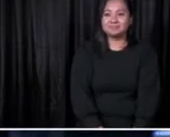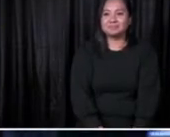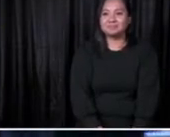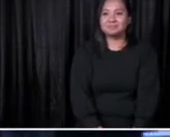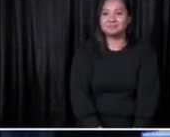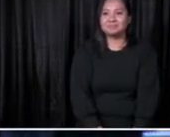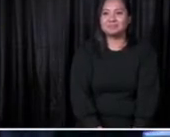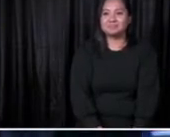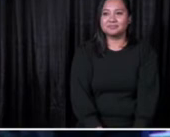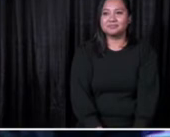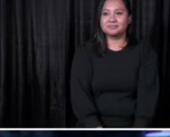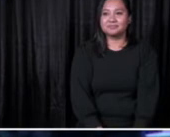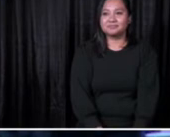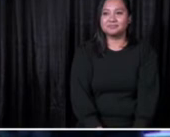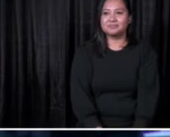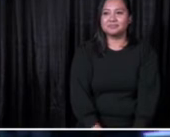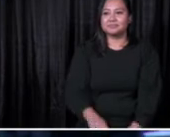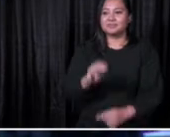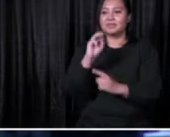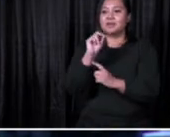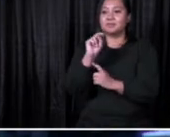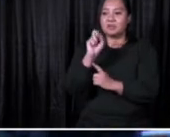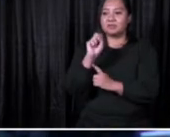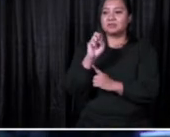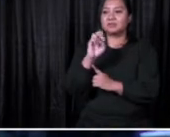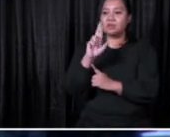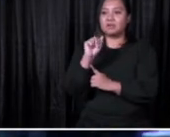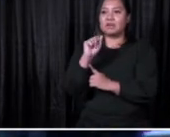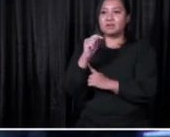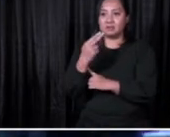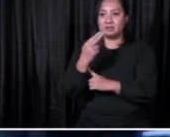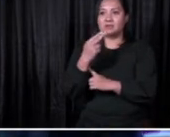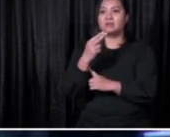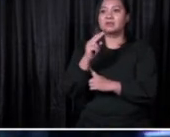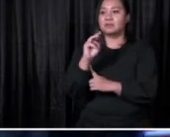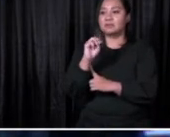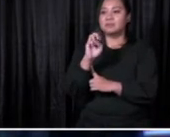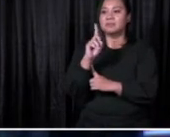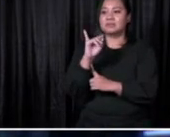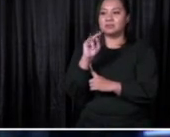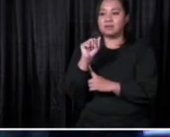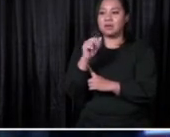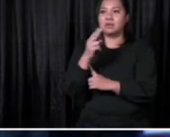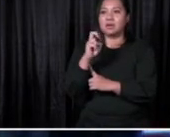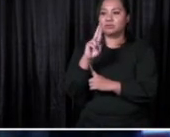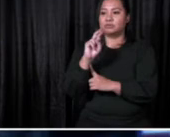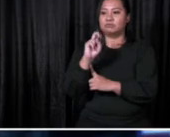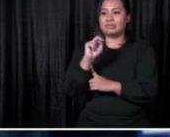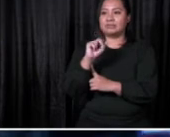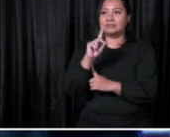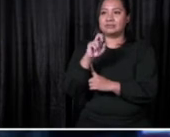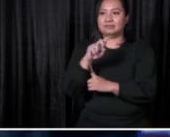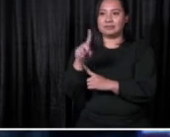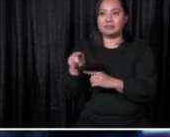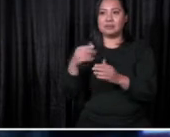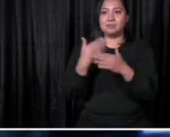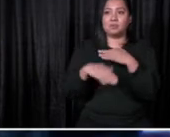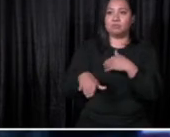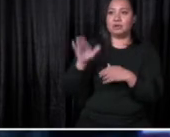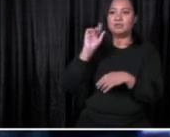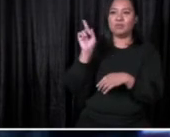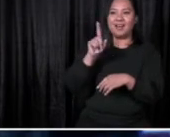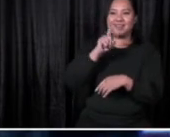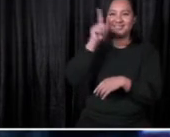Okay. Montserrat Medina Hernandez was born and raised in Fresno, California,